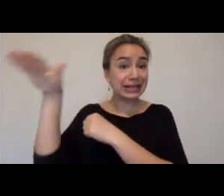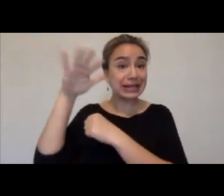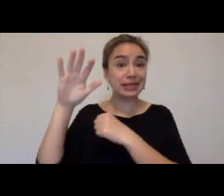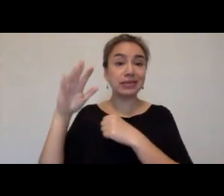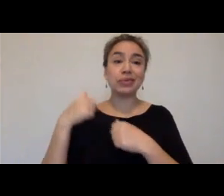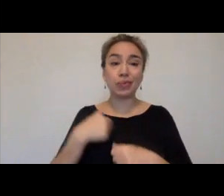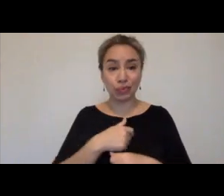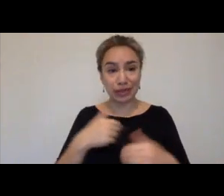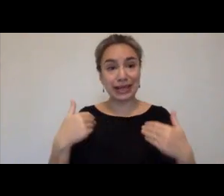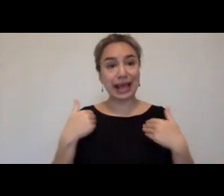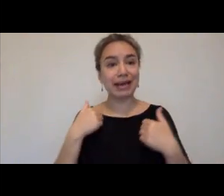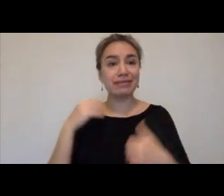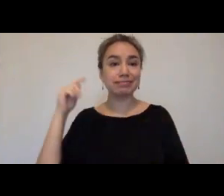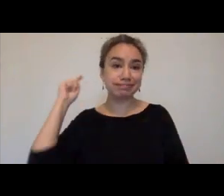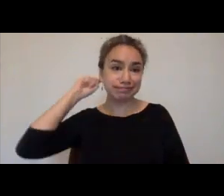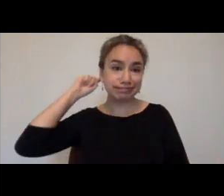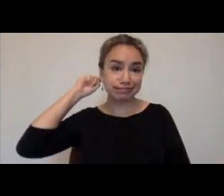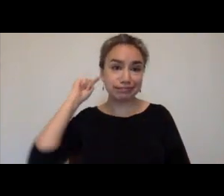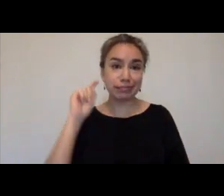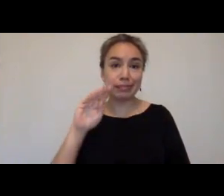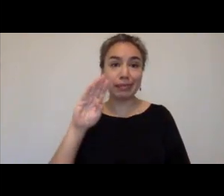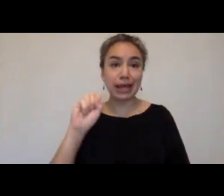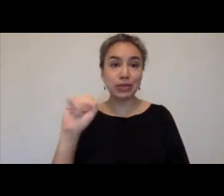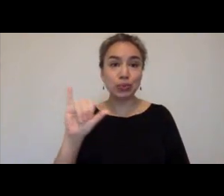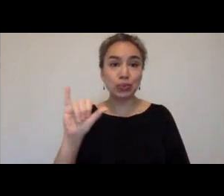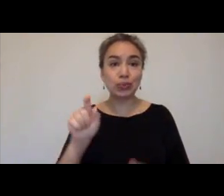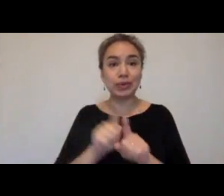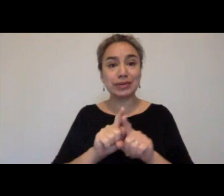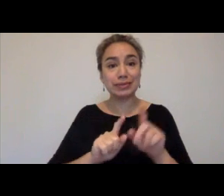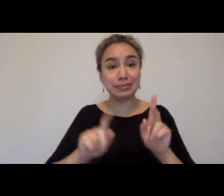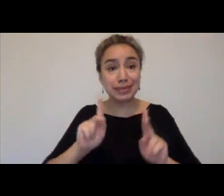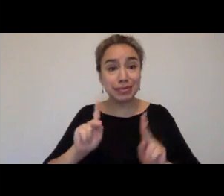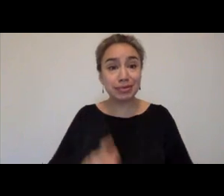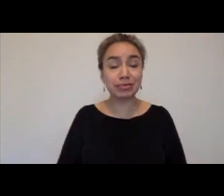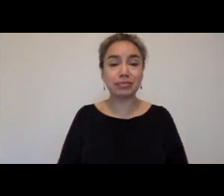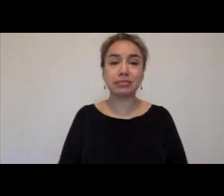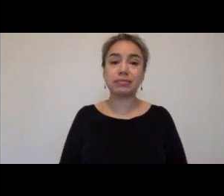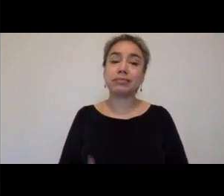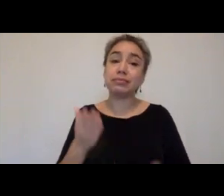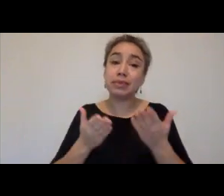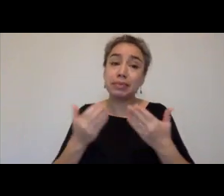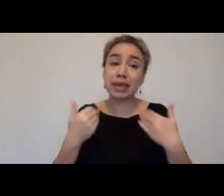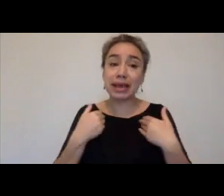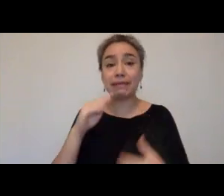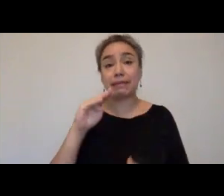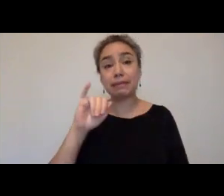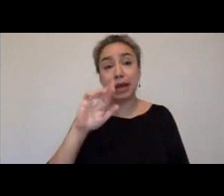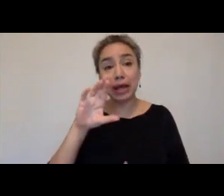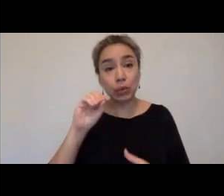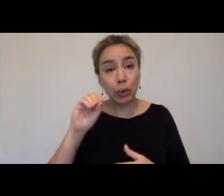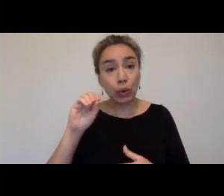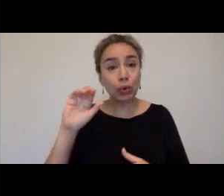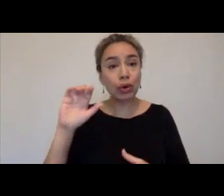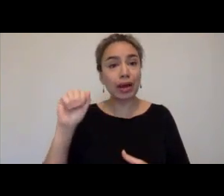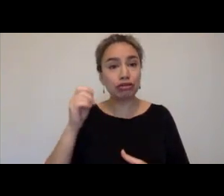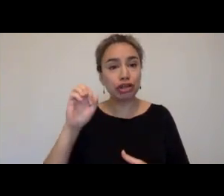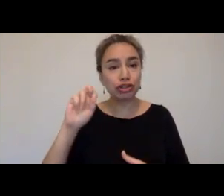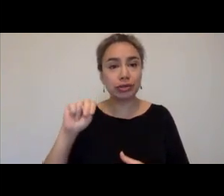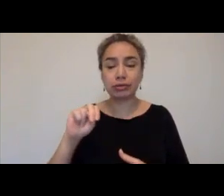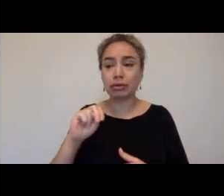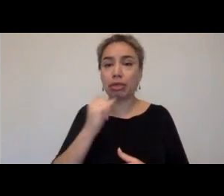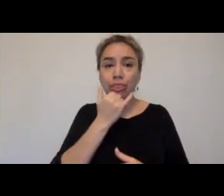as individuals. So we may commit common linguistic microaggressions, like mispronouncing a